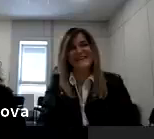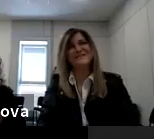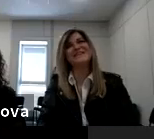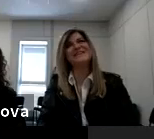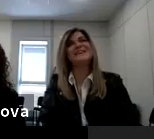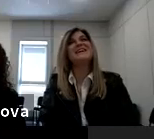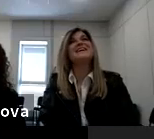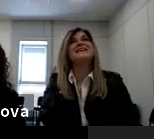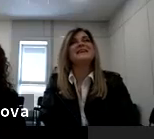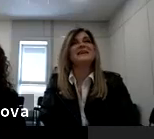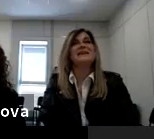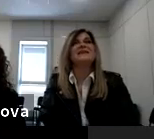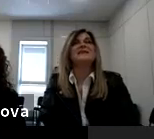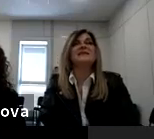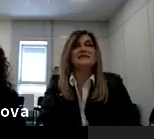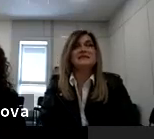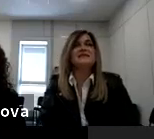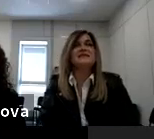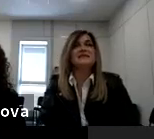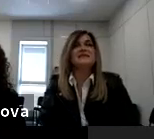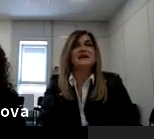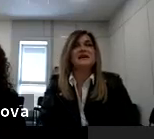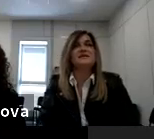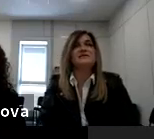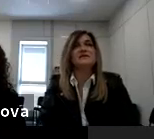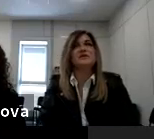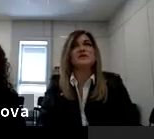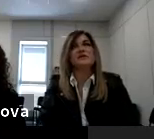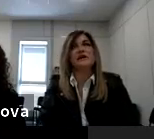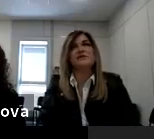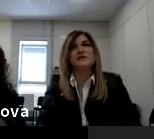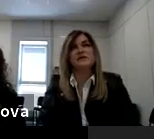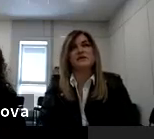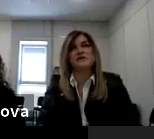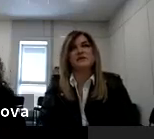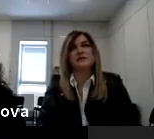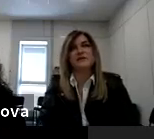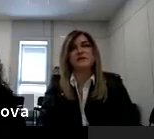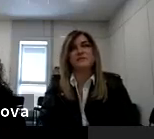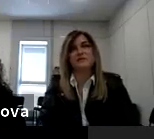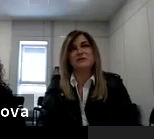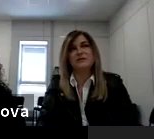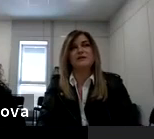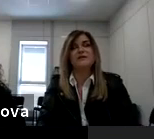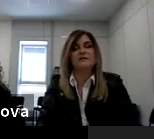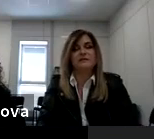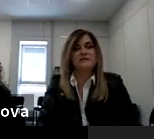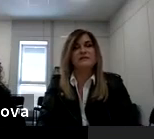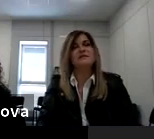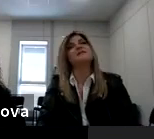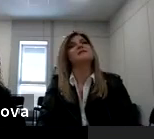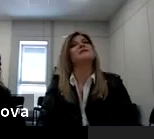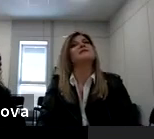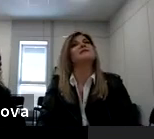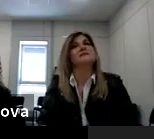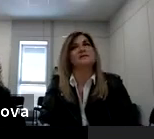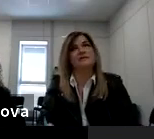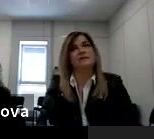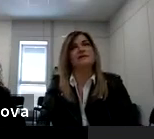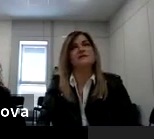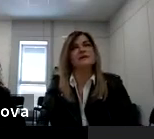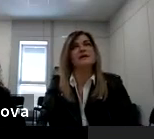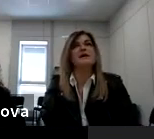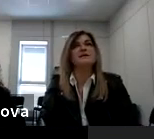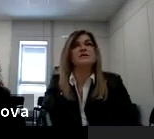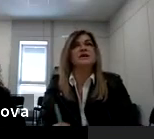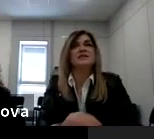show it outline. Yeah, it is. Yeah, it's a fixture with a 5-degree light beam. And it is the main feature.